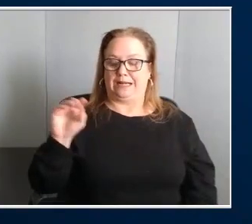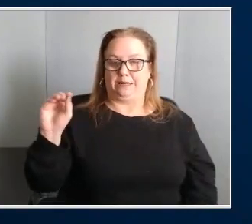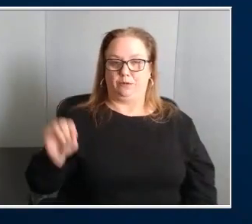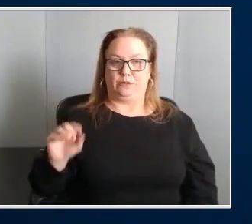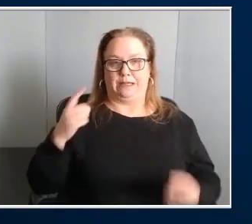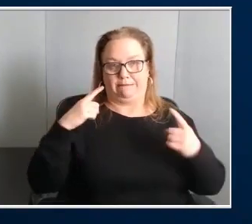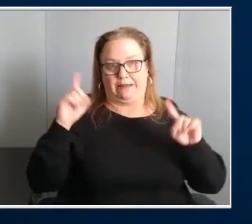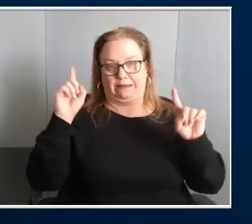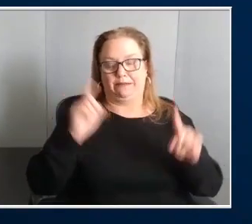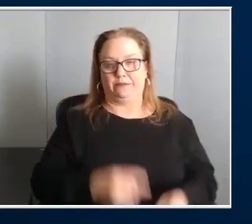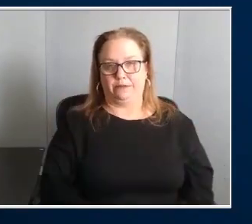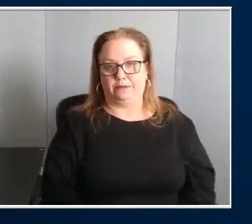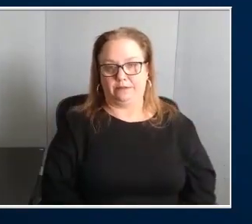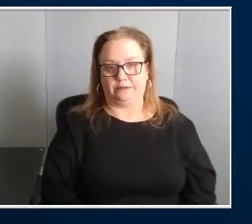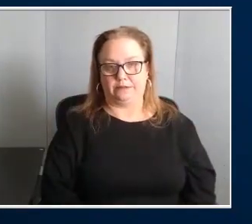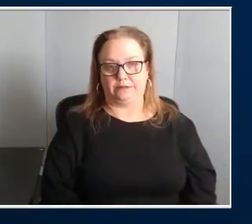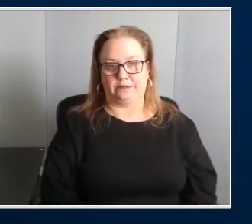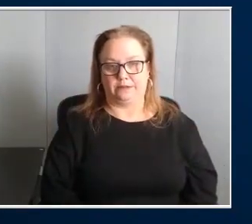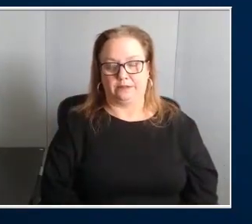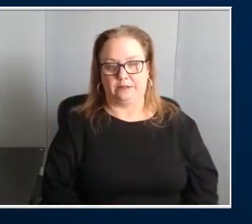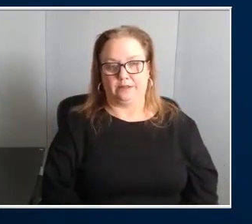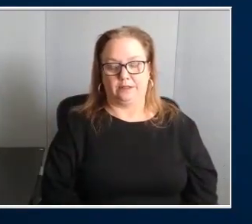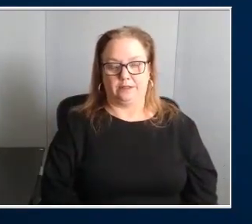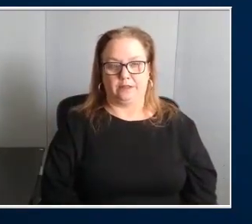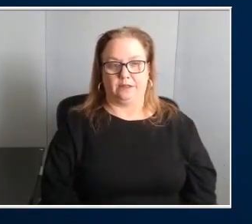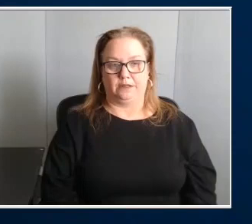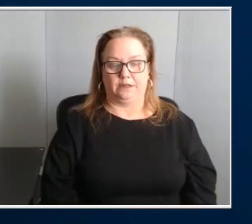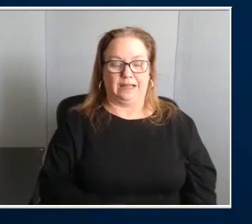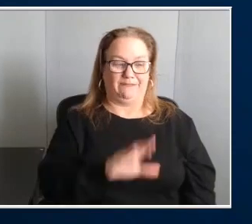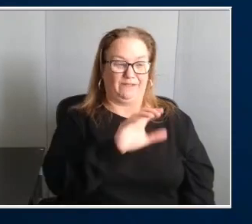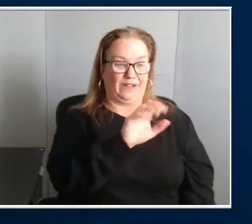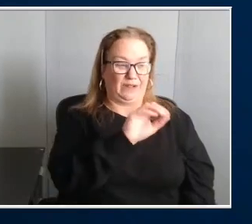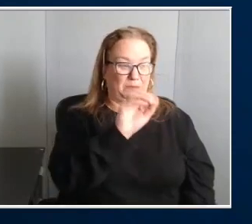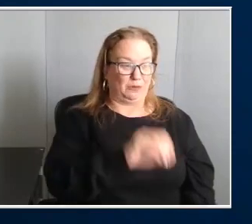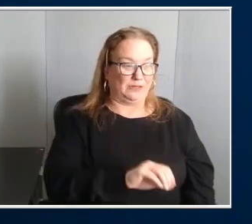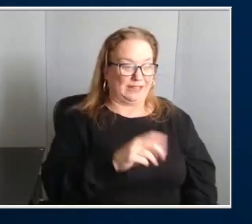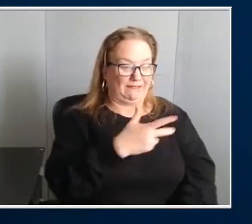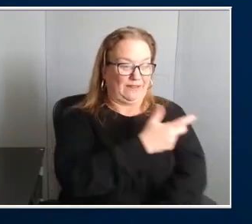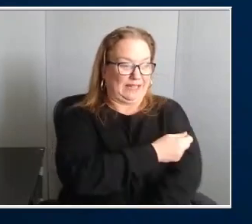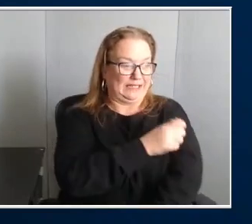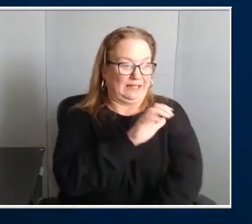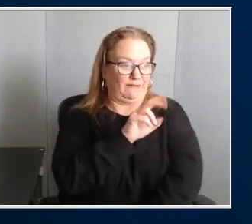Yes. Thoughts about what it would be like if we only had a 50% effective vaccination for COVID?